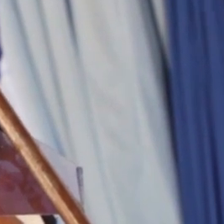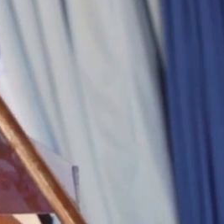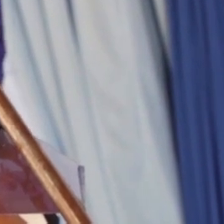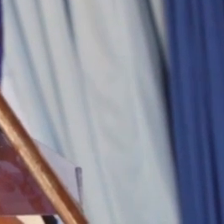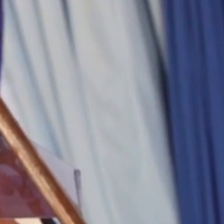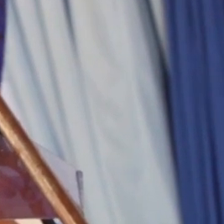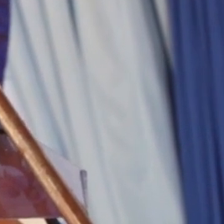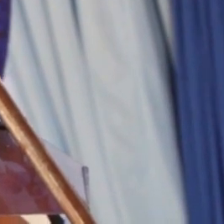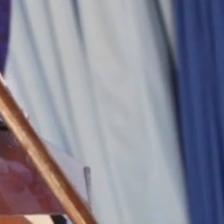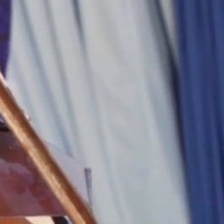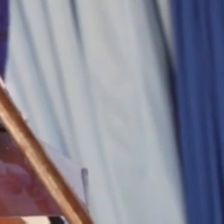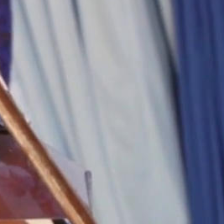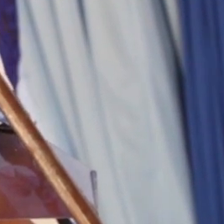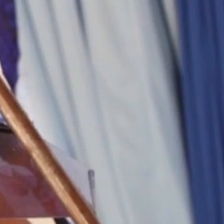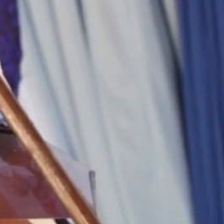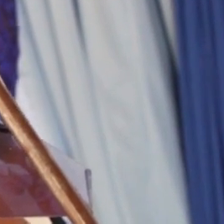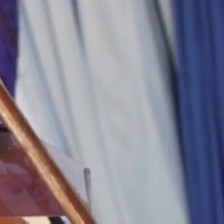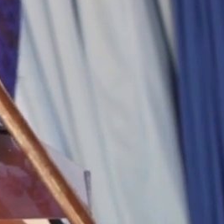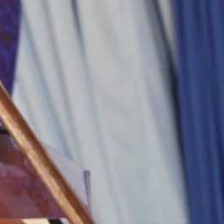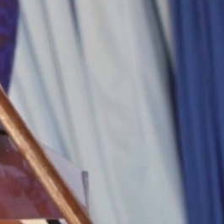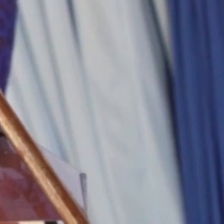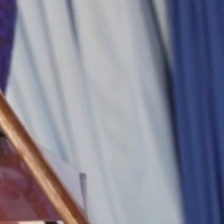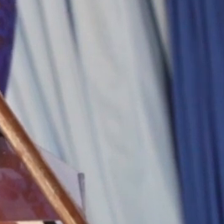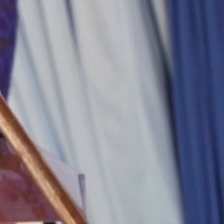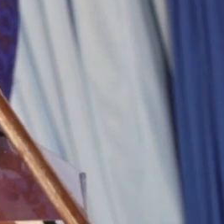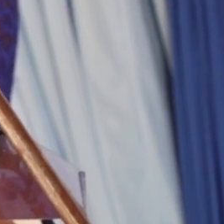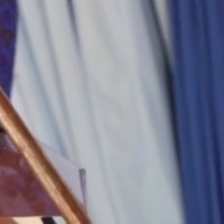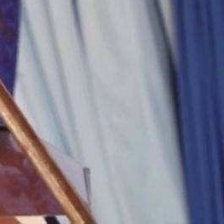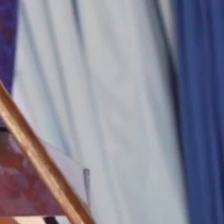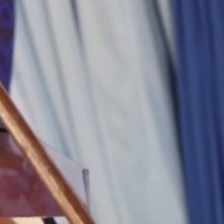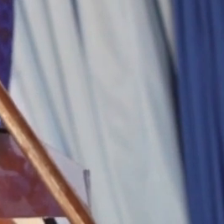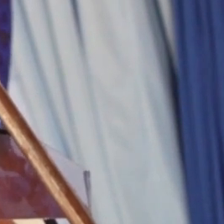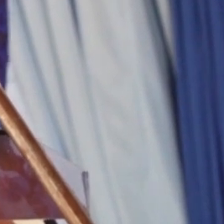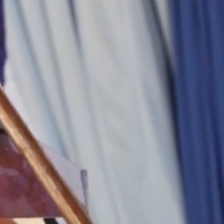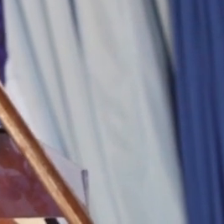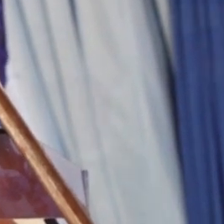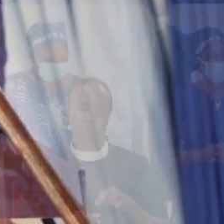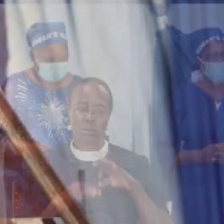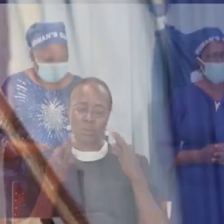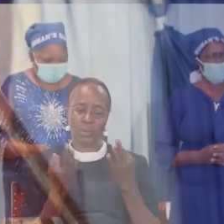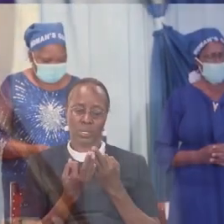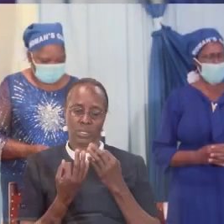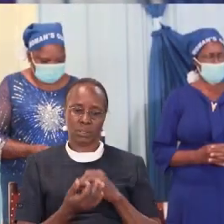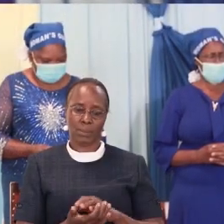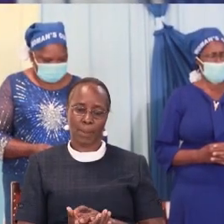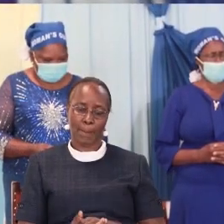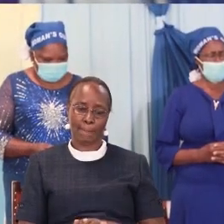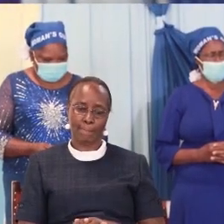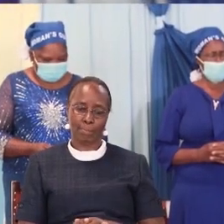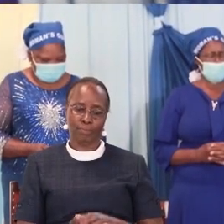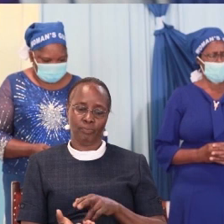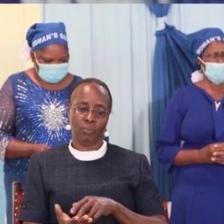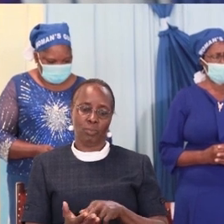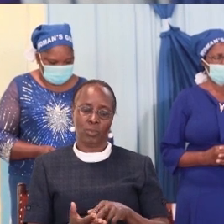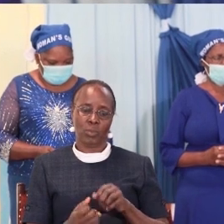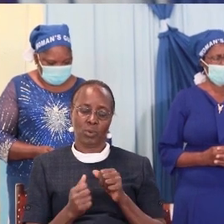our lives. Forgive our families, Jehovah God, wherever they are. Father, may you walk with